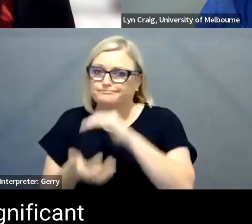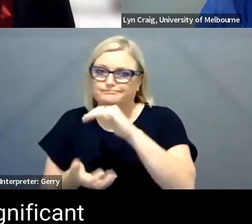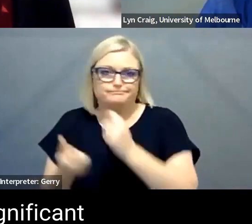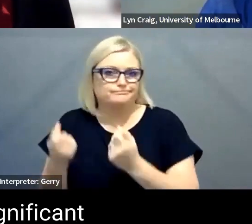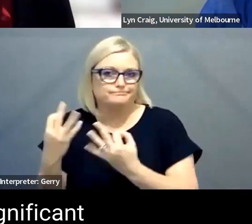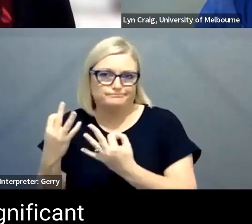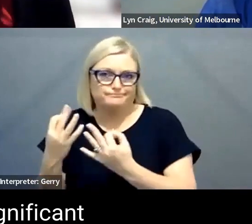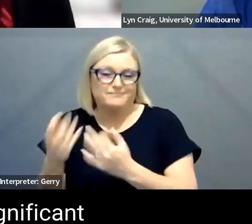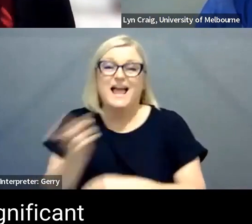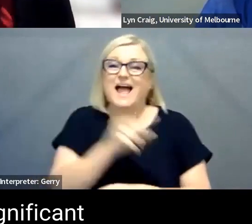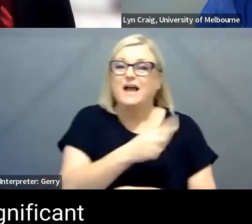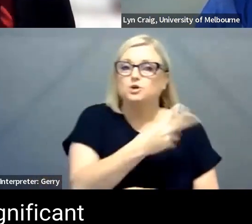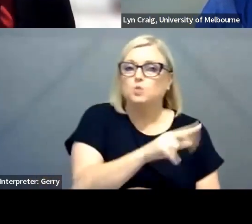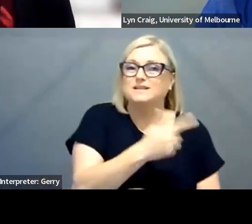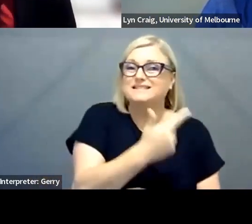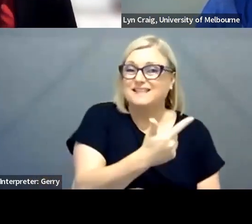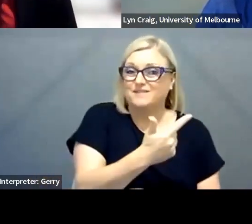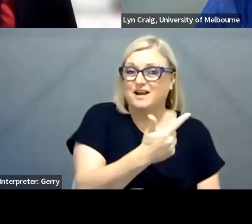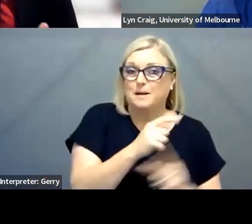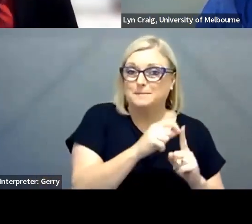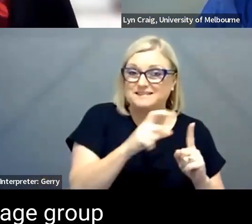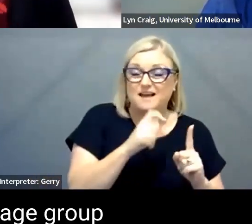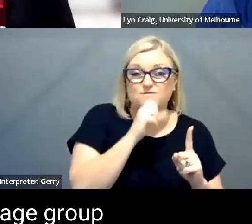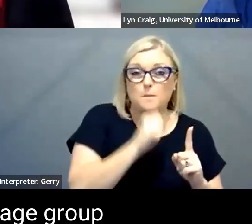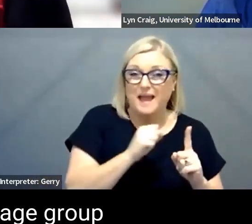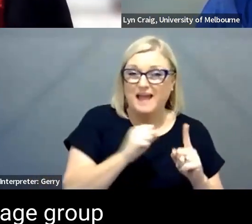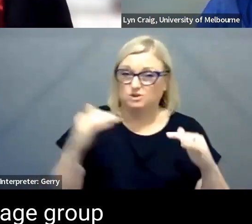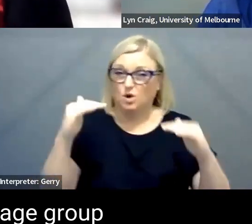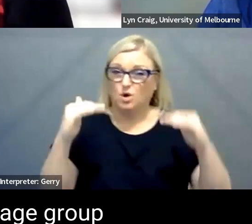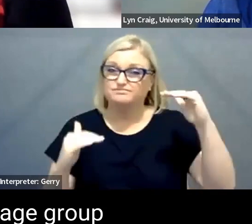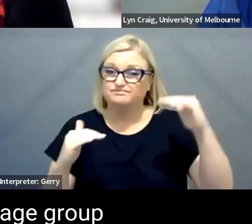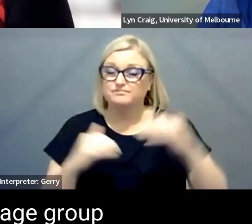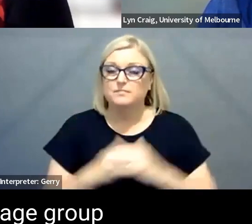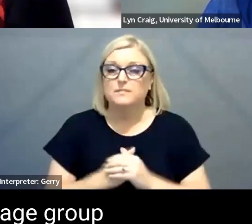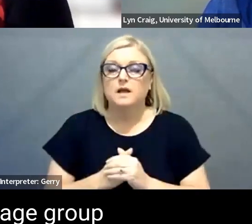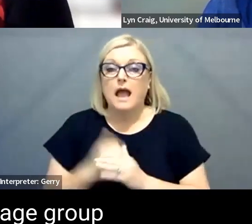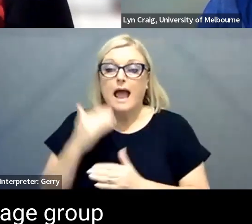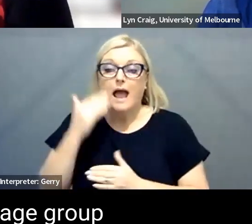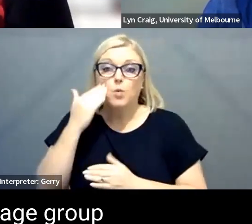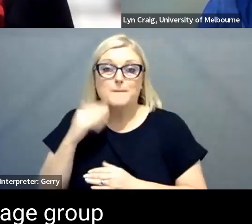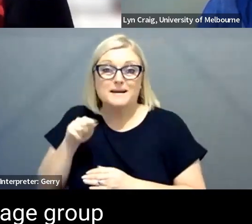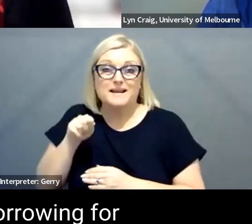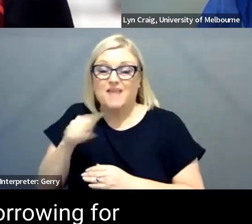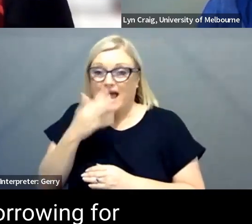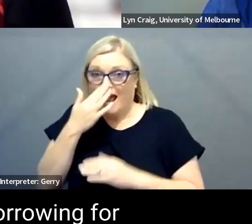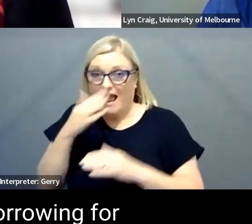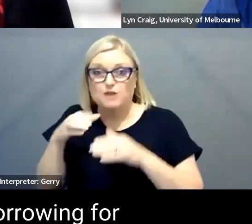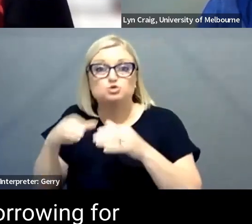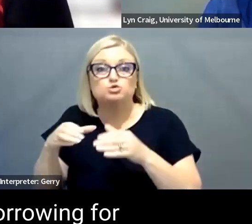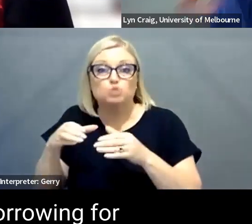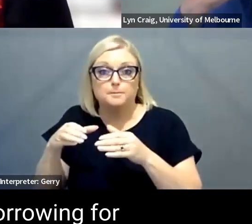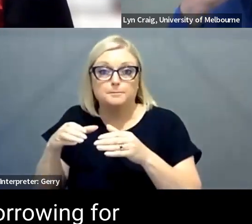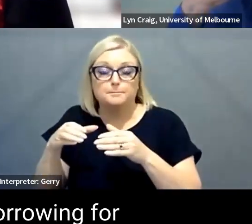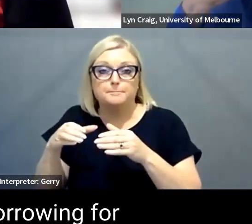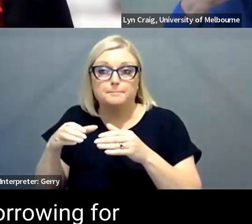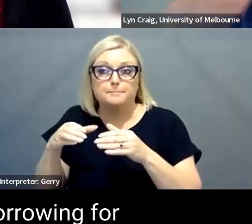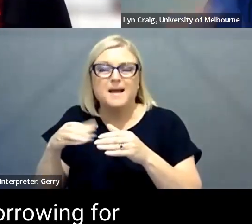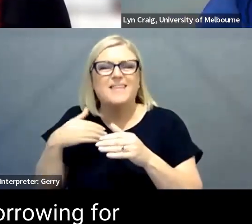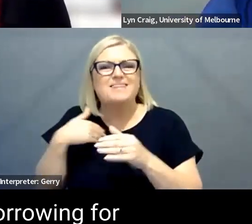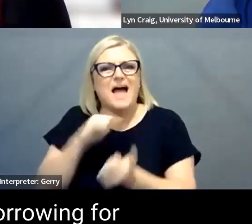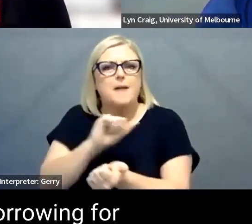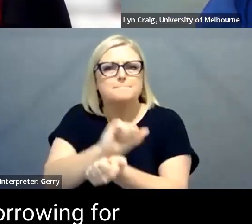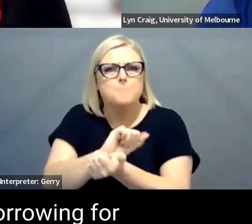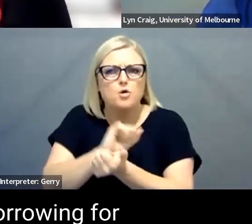men. So quite a significant difference. And women in that age group also found that they were sort of borrowing for